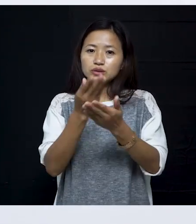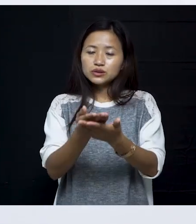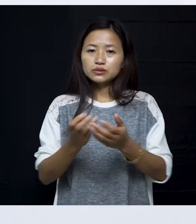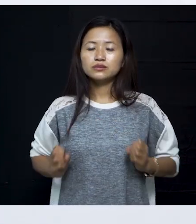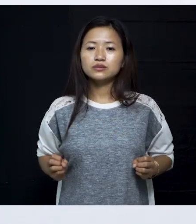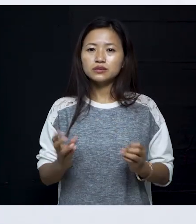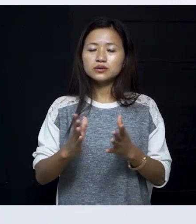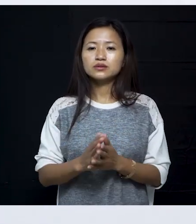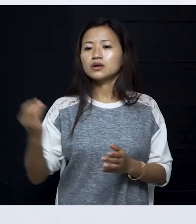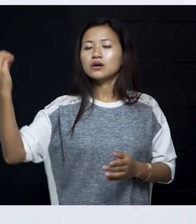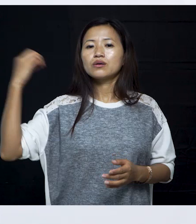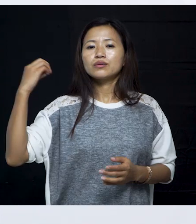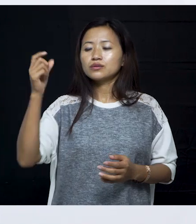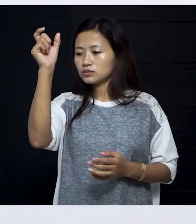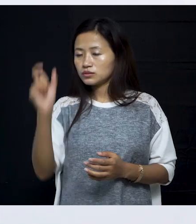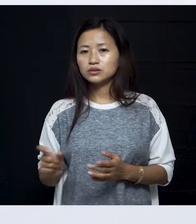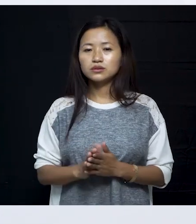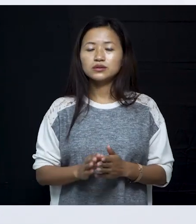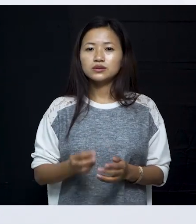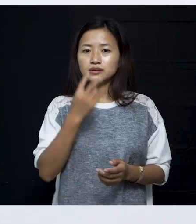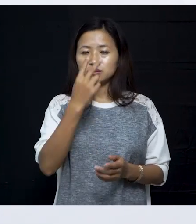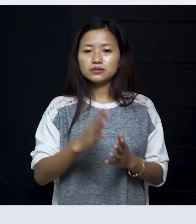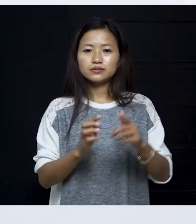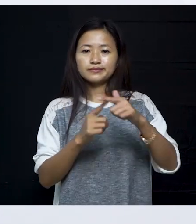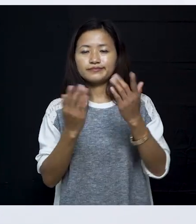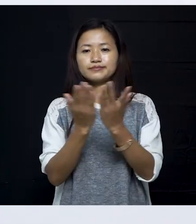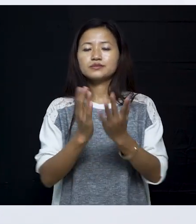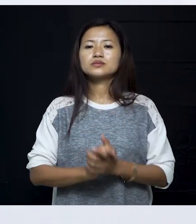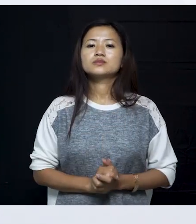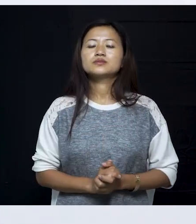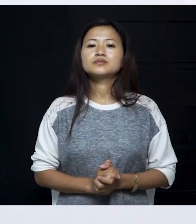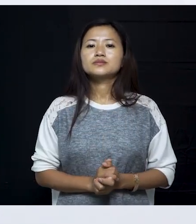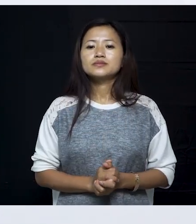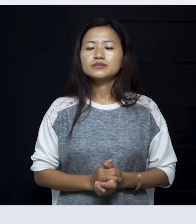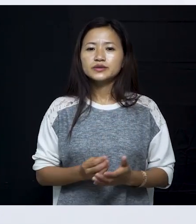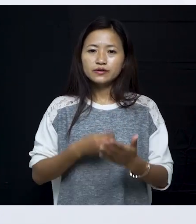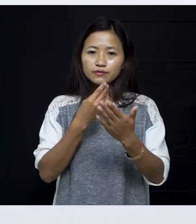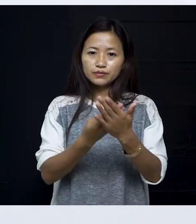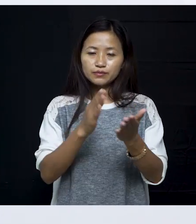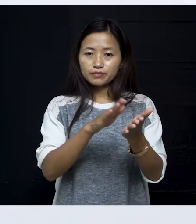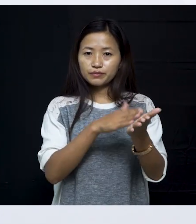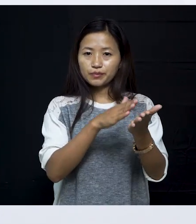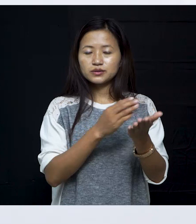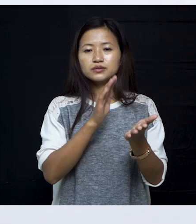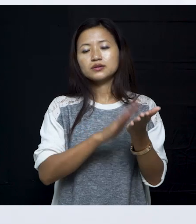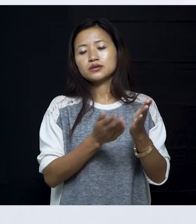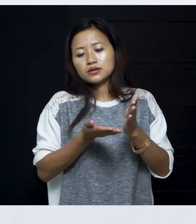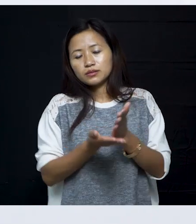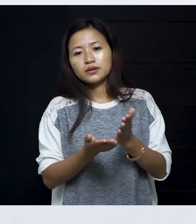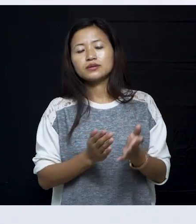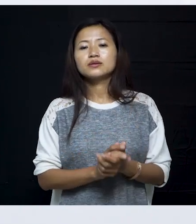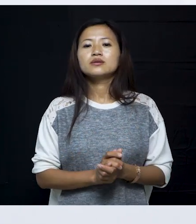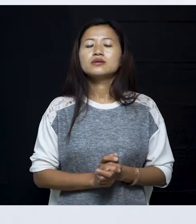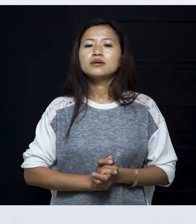or they are overseeing to this textbook. So now, I have placed it here at the bottom in order to